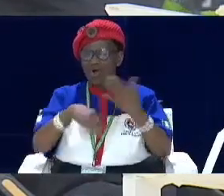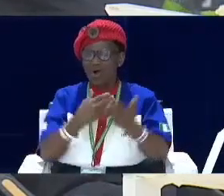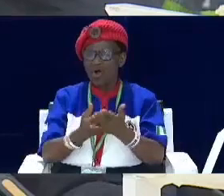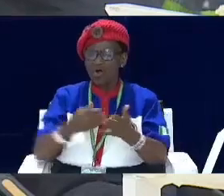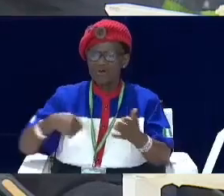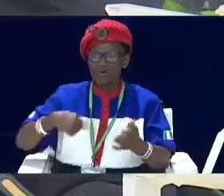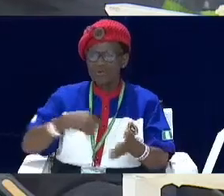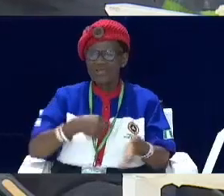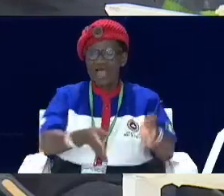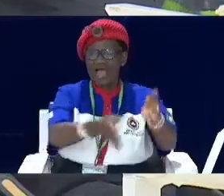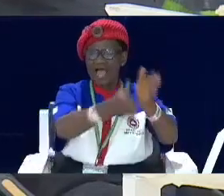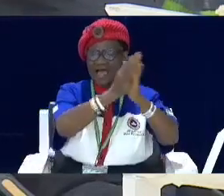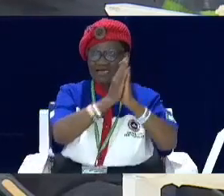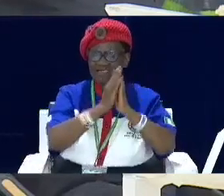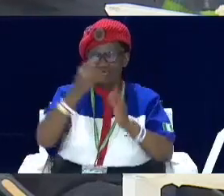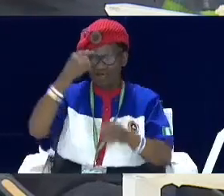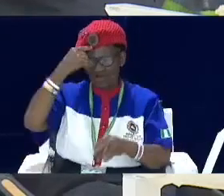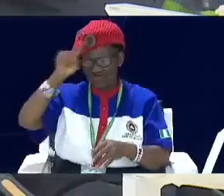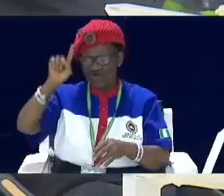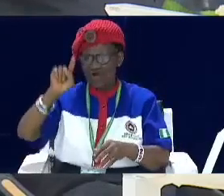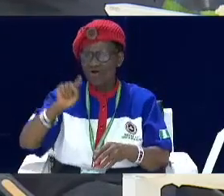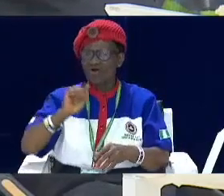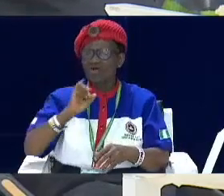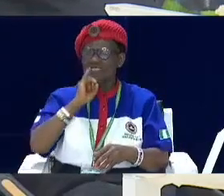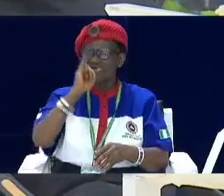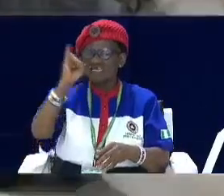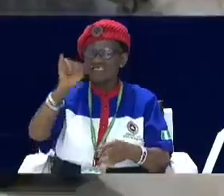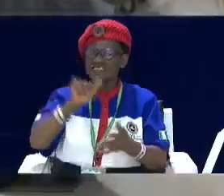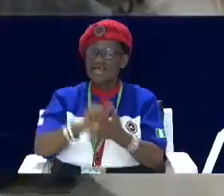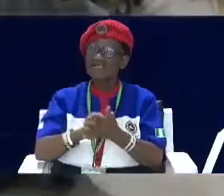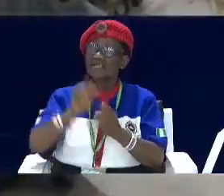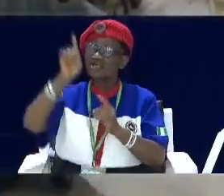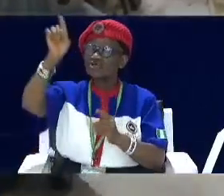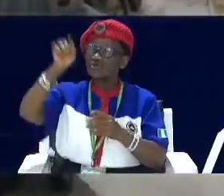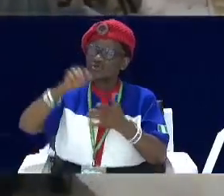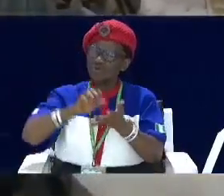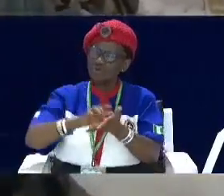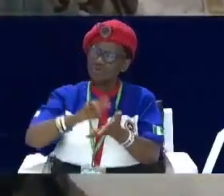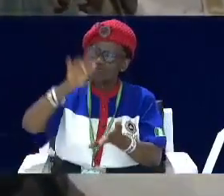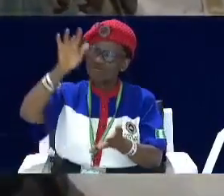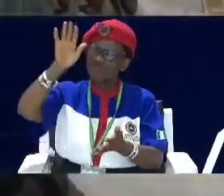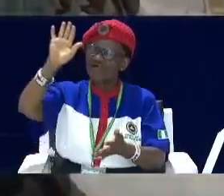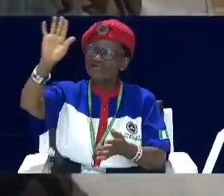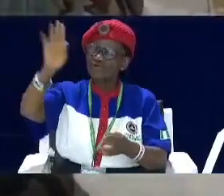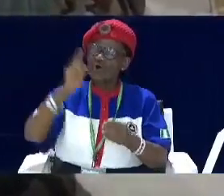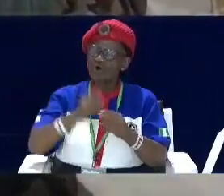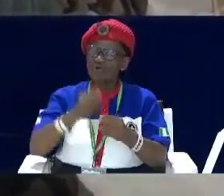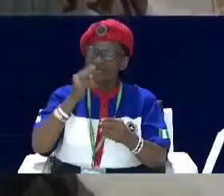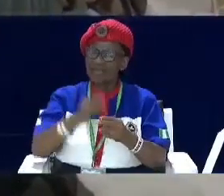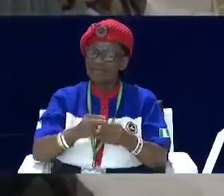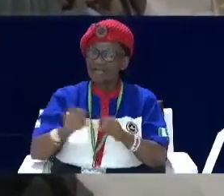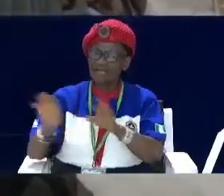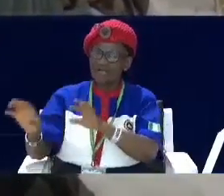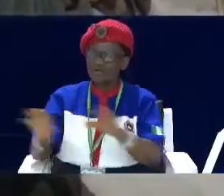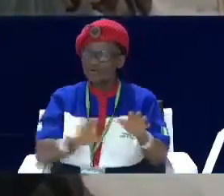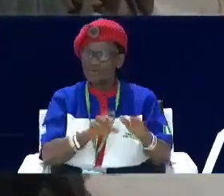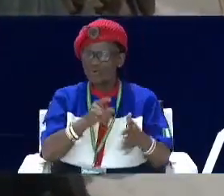bere is that to glorify your name. Oni ki e sara yin logo Oluwa. Do what you alone can